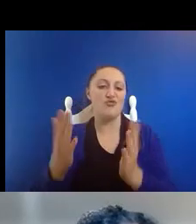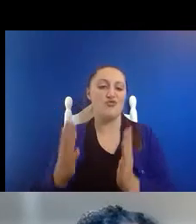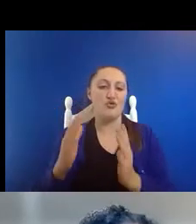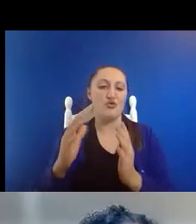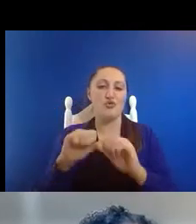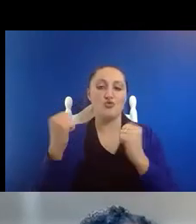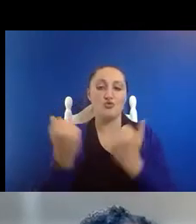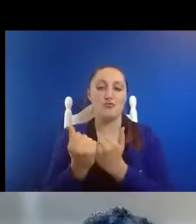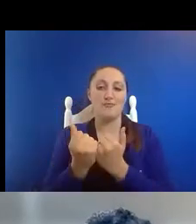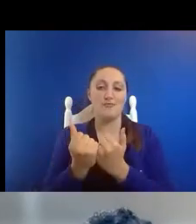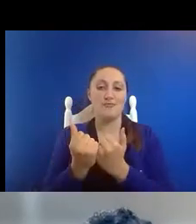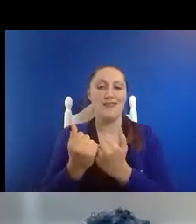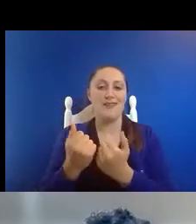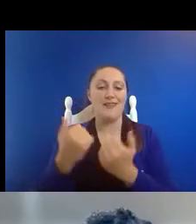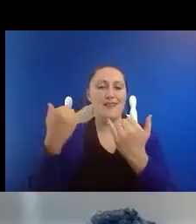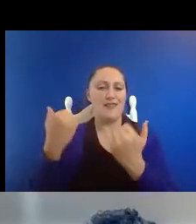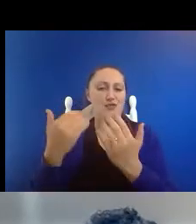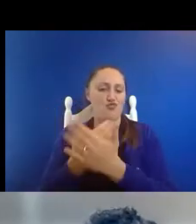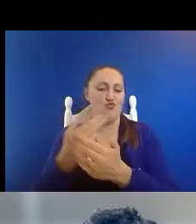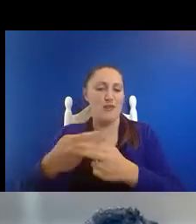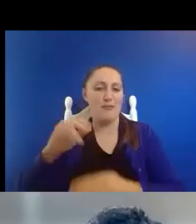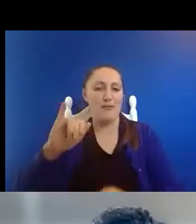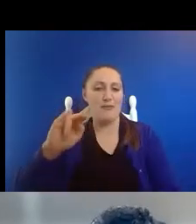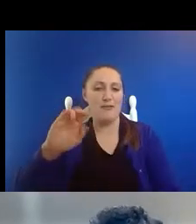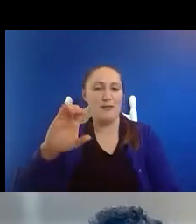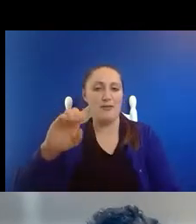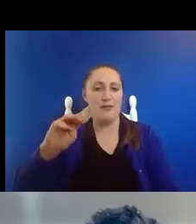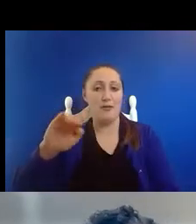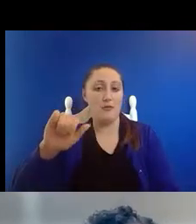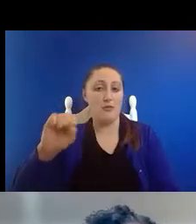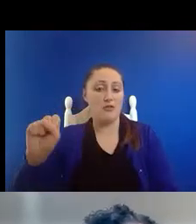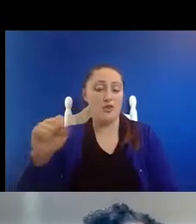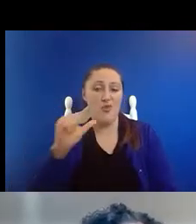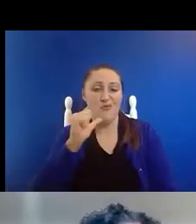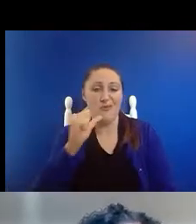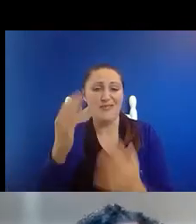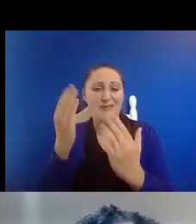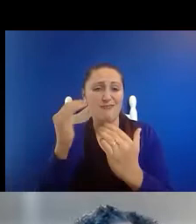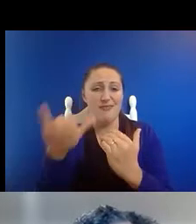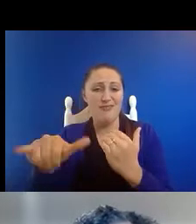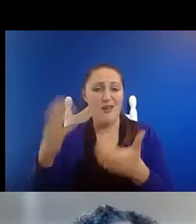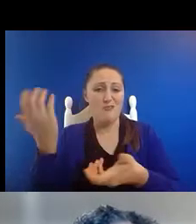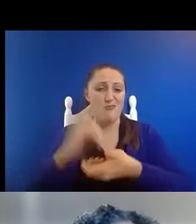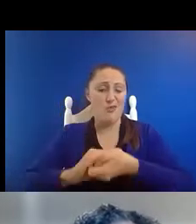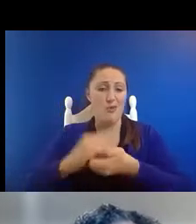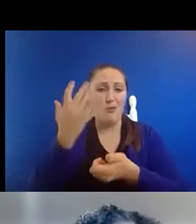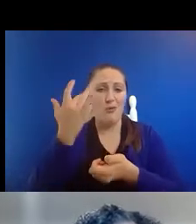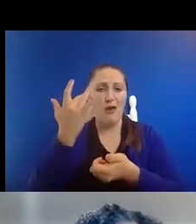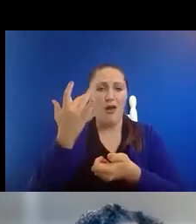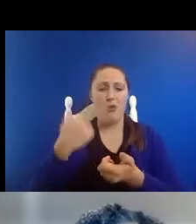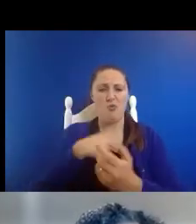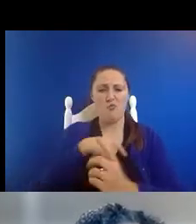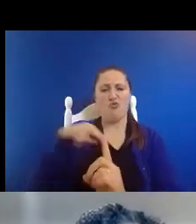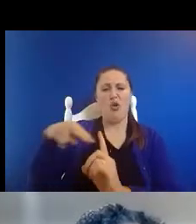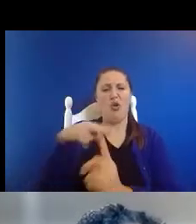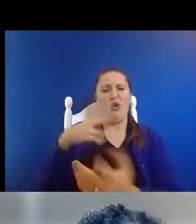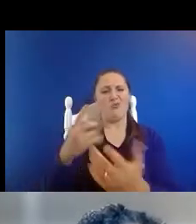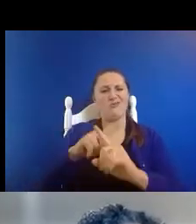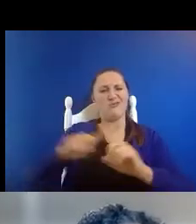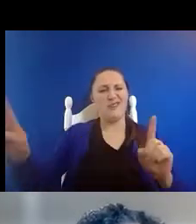as Encompass. This partnership was unexpected due to perceived differences in CIE